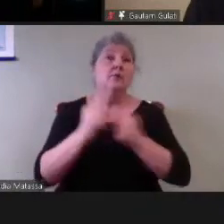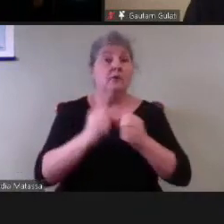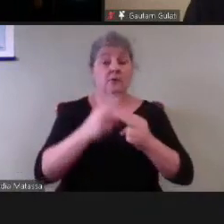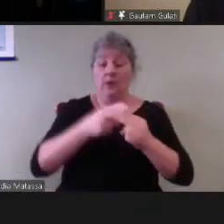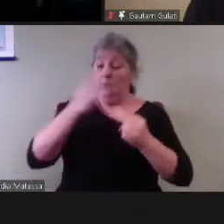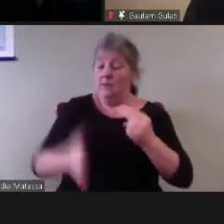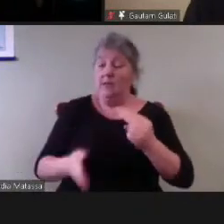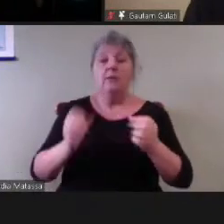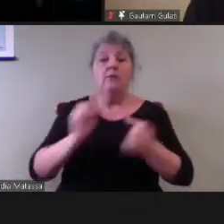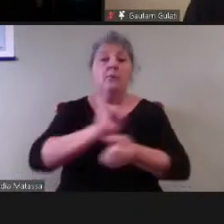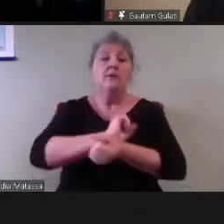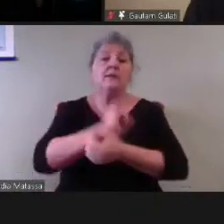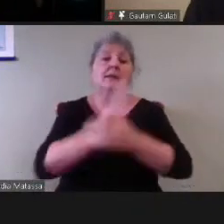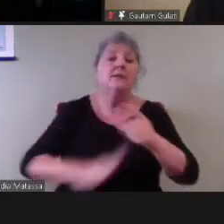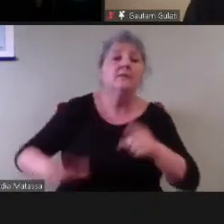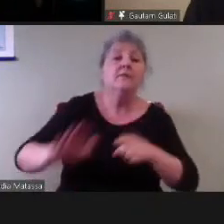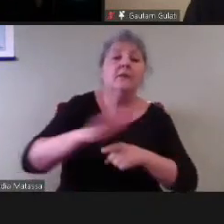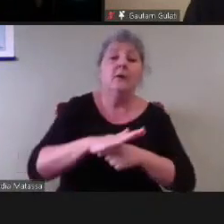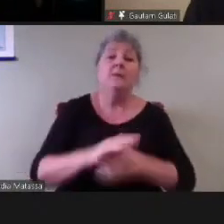prison environment.